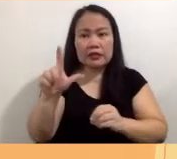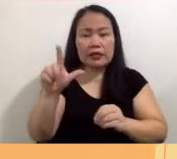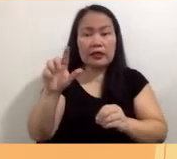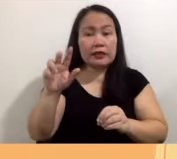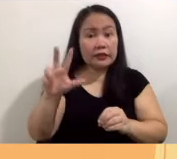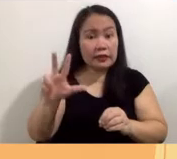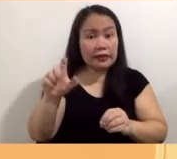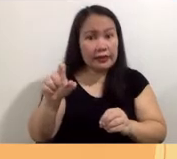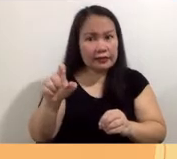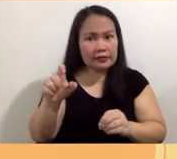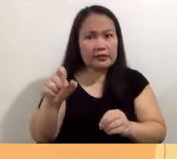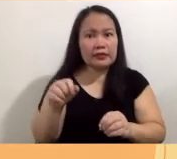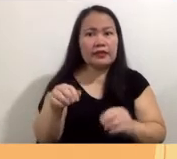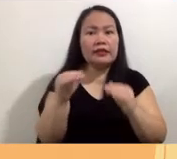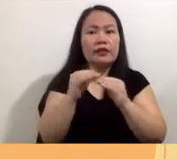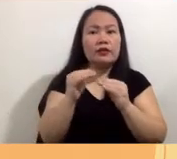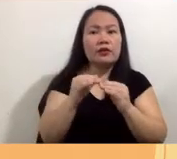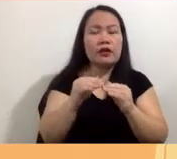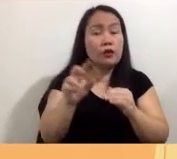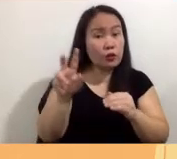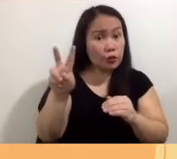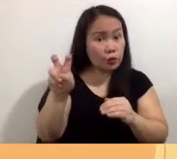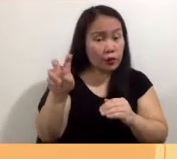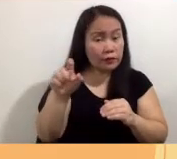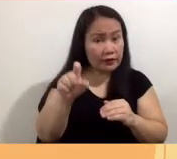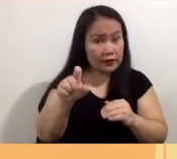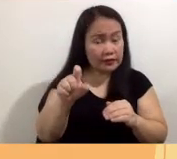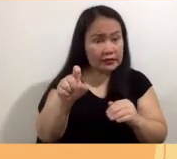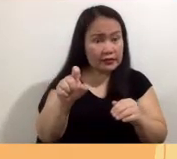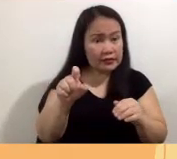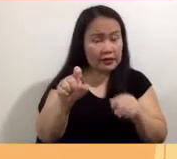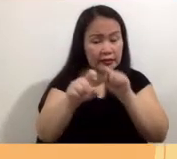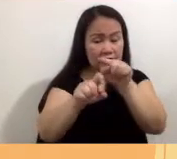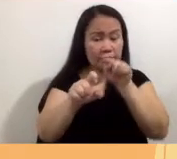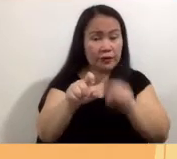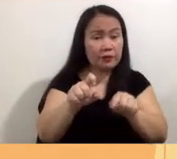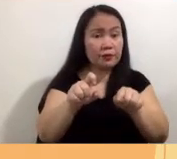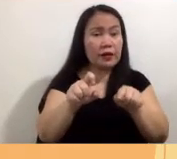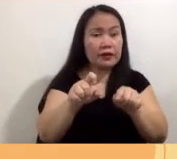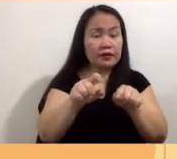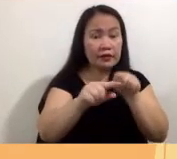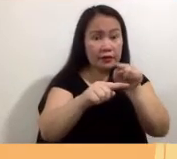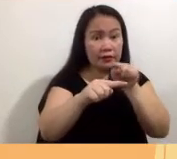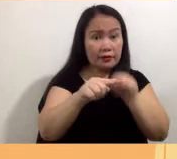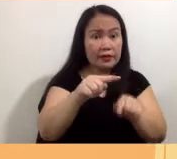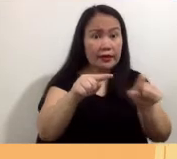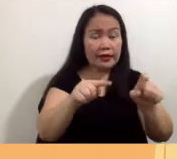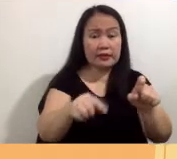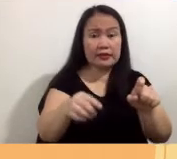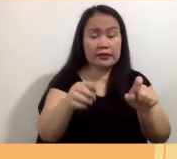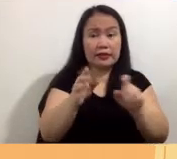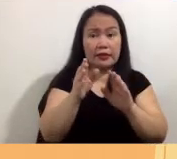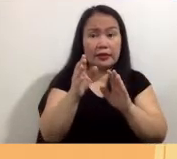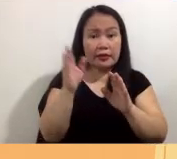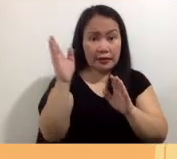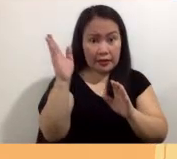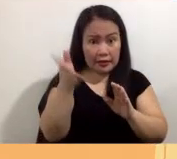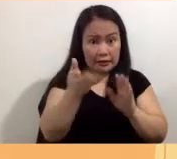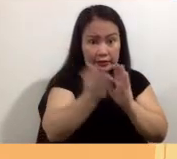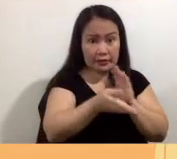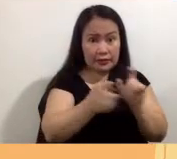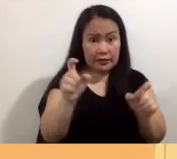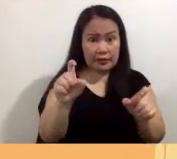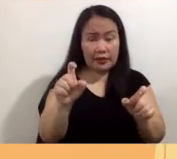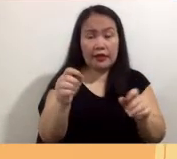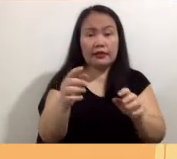next is 12x divided by x. So, makakancel si x. Ang matitira na lang ay 12. So, 12 times 1.